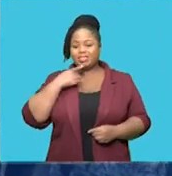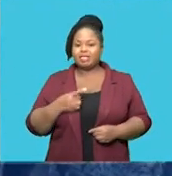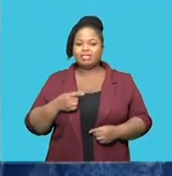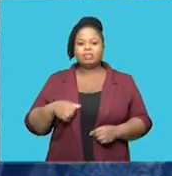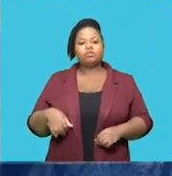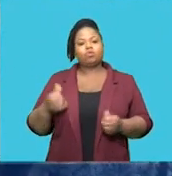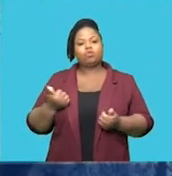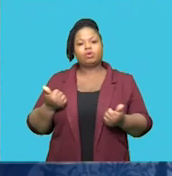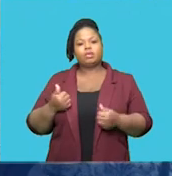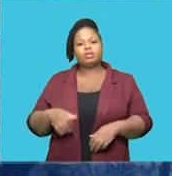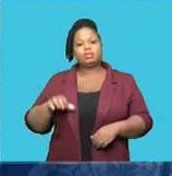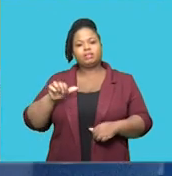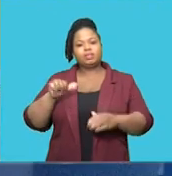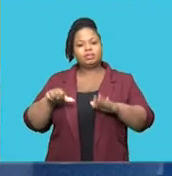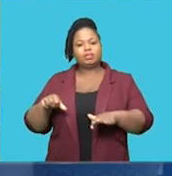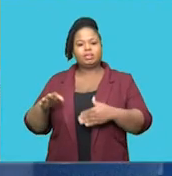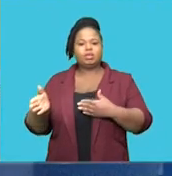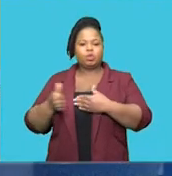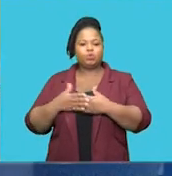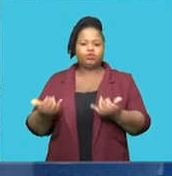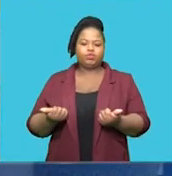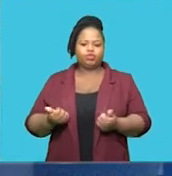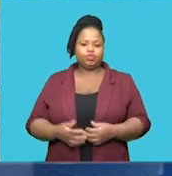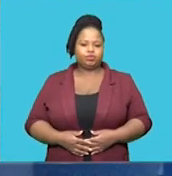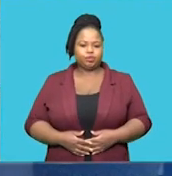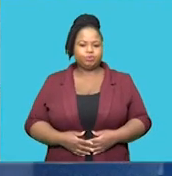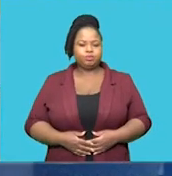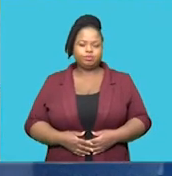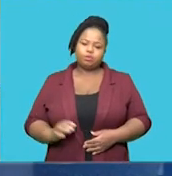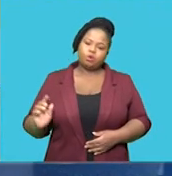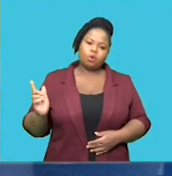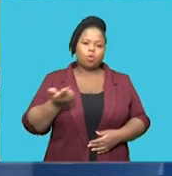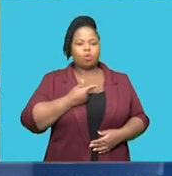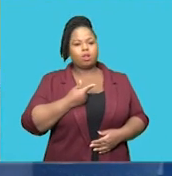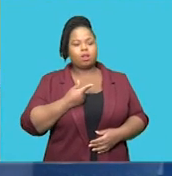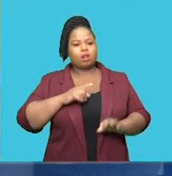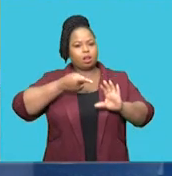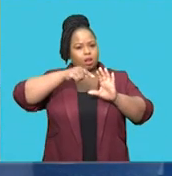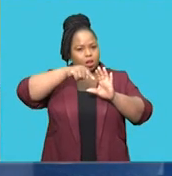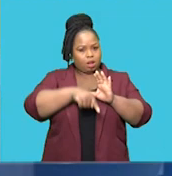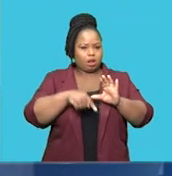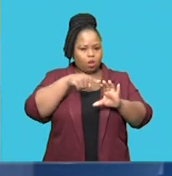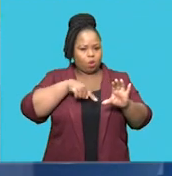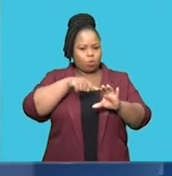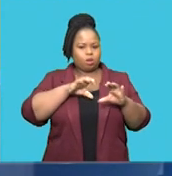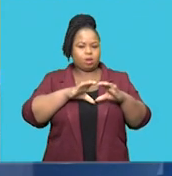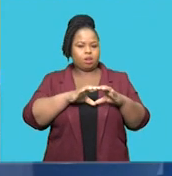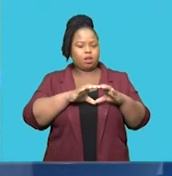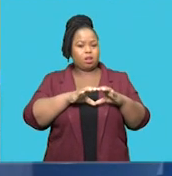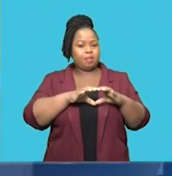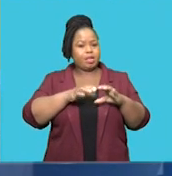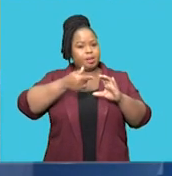kiyo sebeyivalile. We searched all the holes and we found